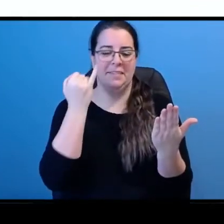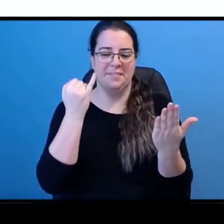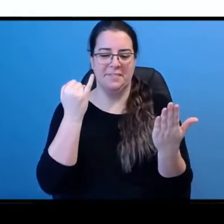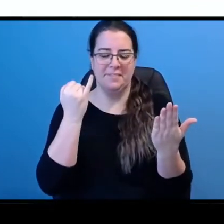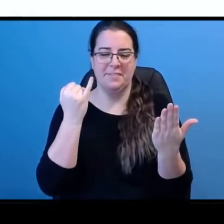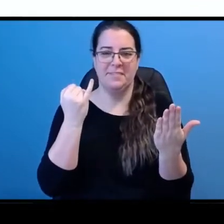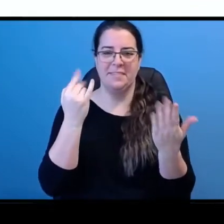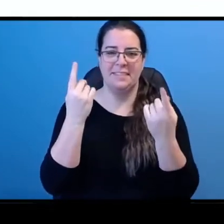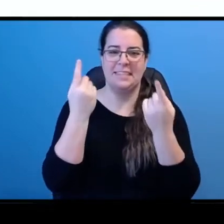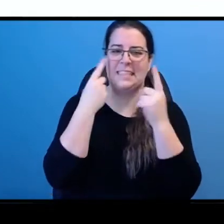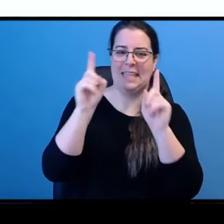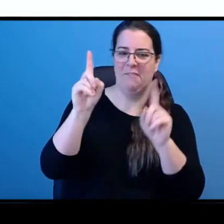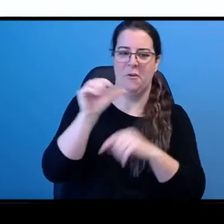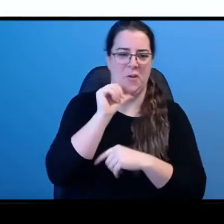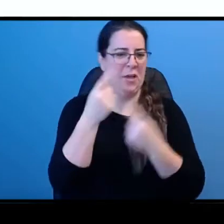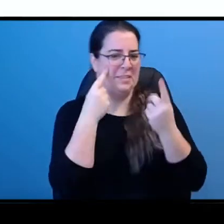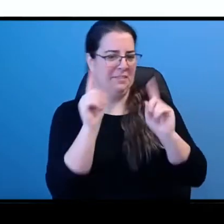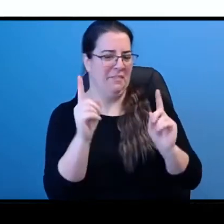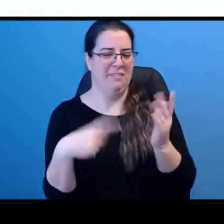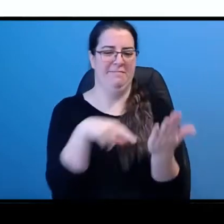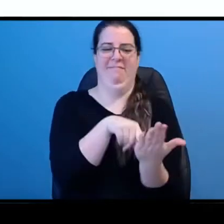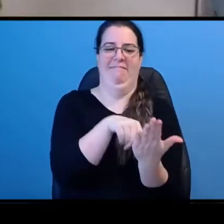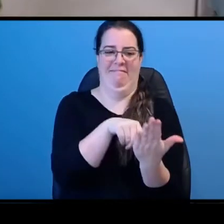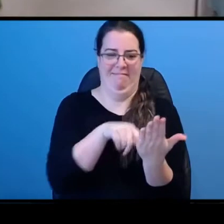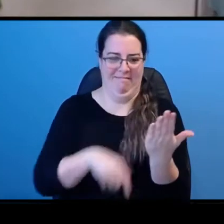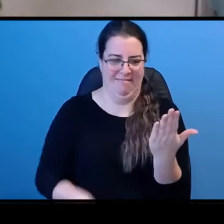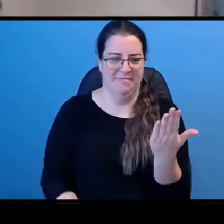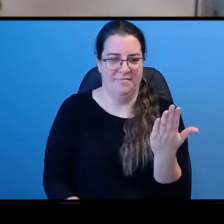I forgot. So